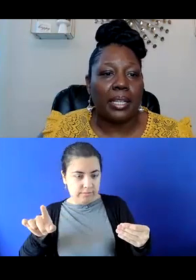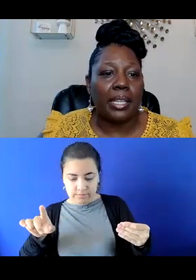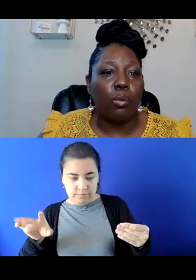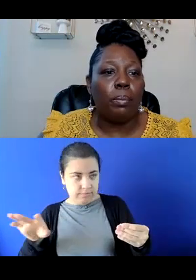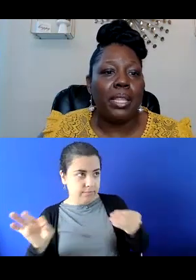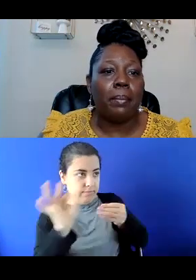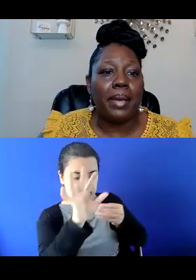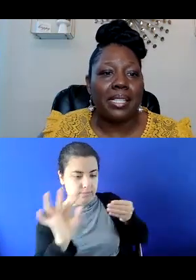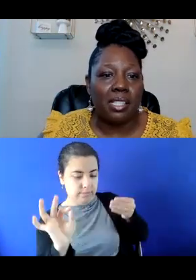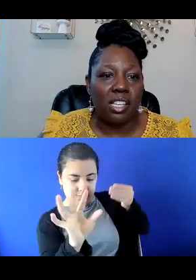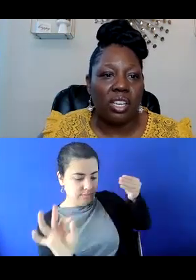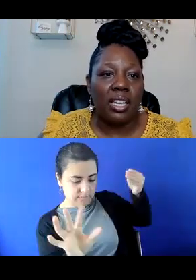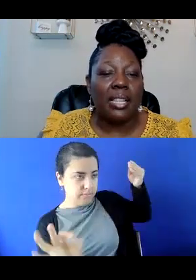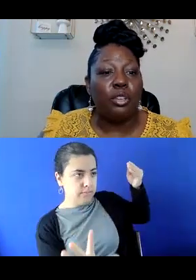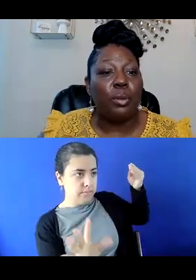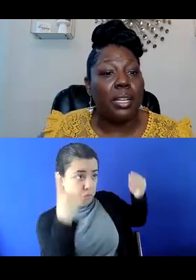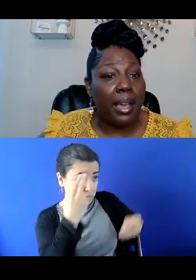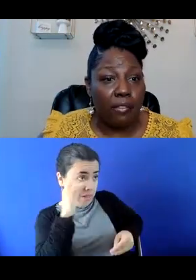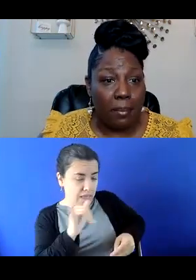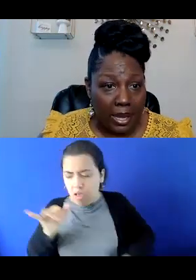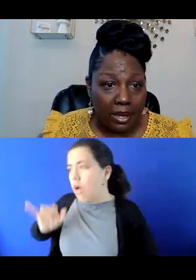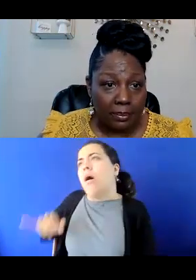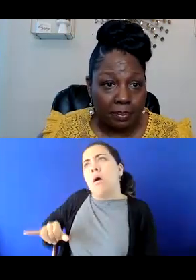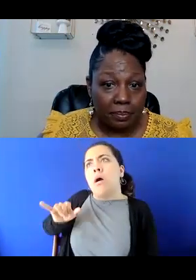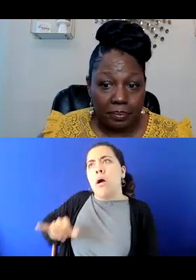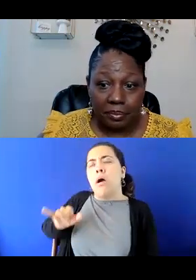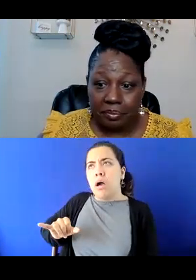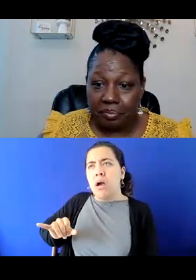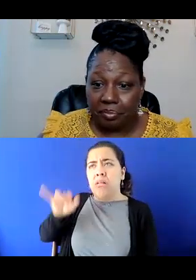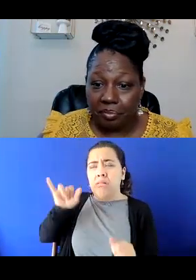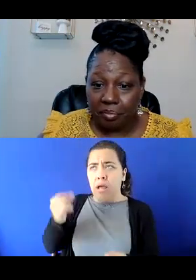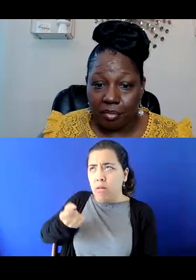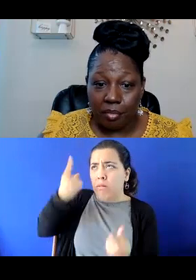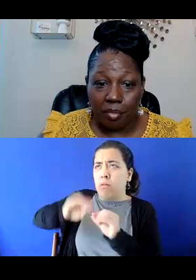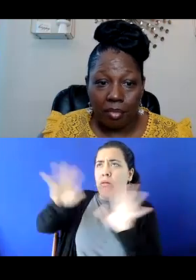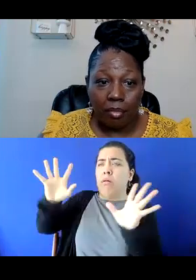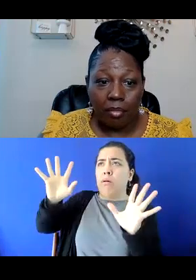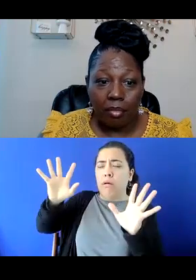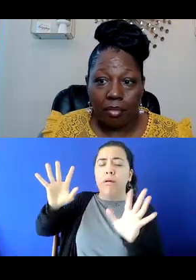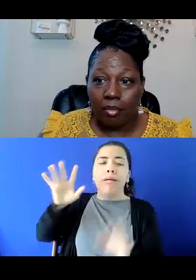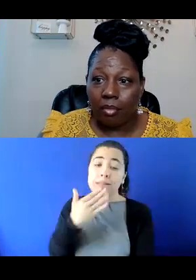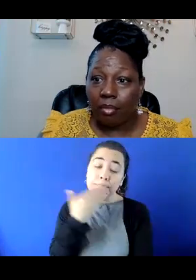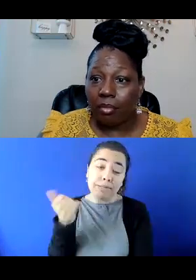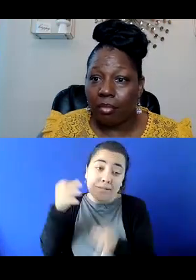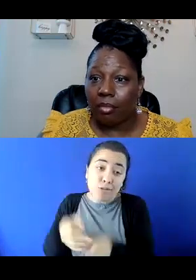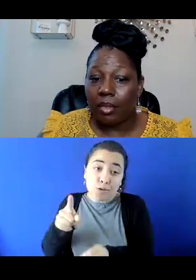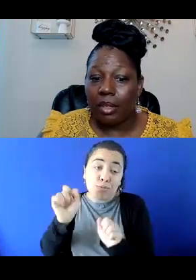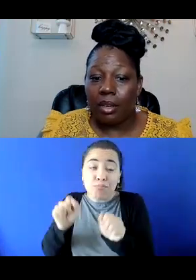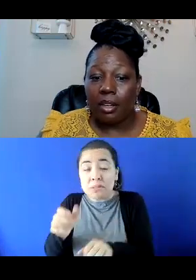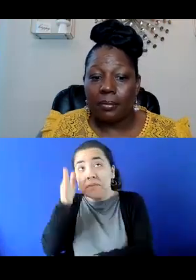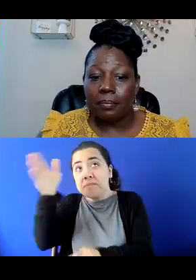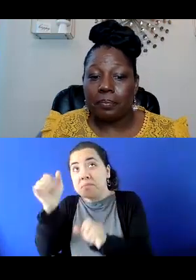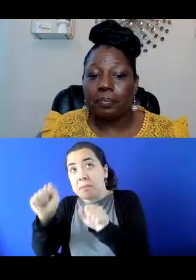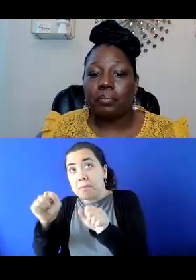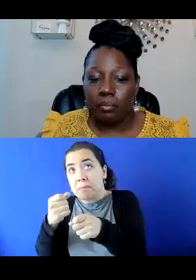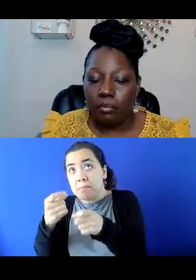wellness checked. It will be the best decision that you could ever make. Great advice. Thank you. One more